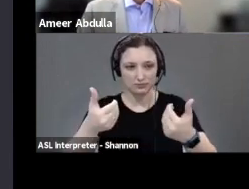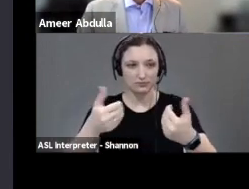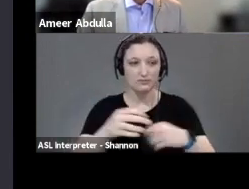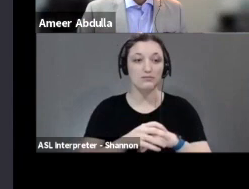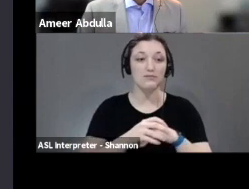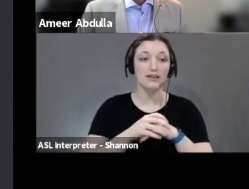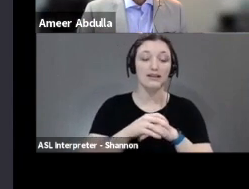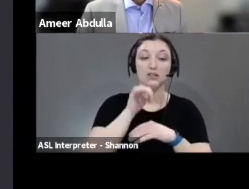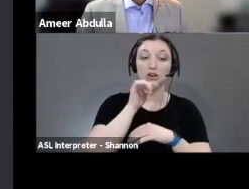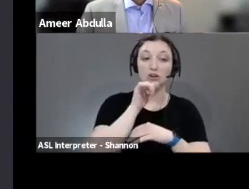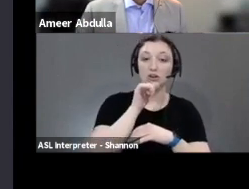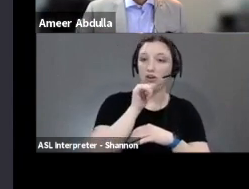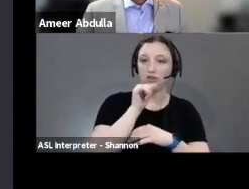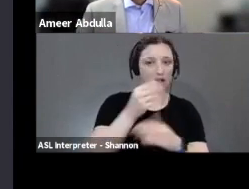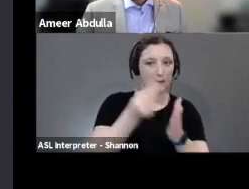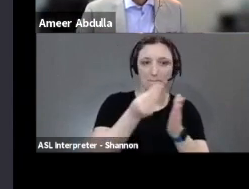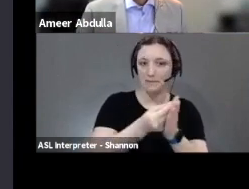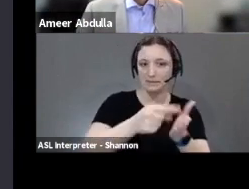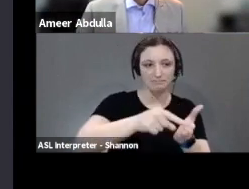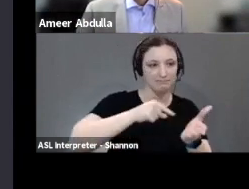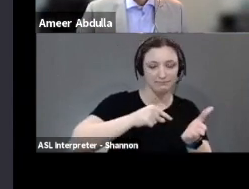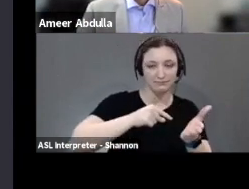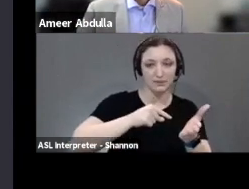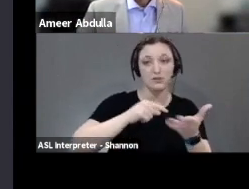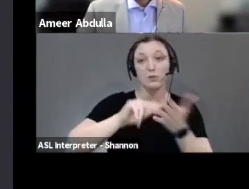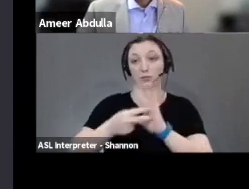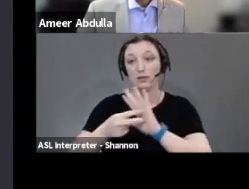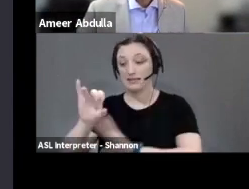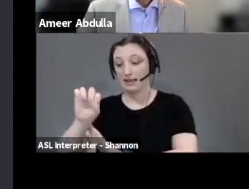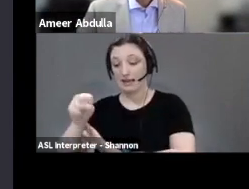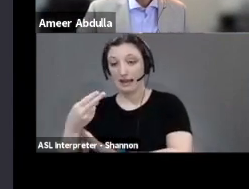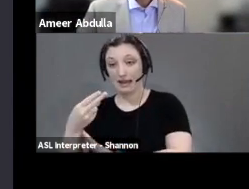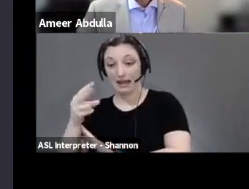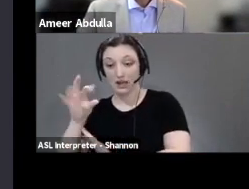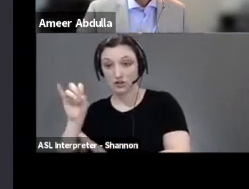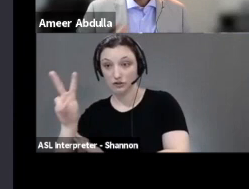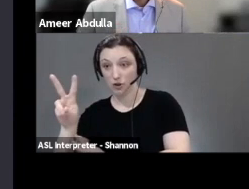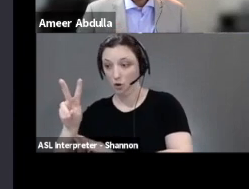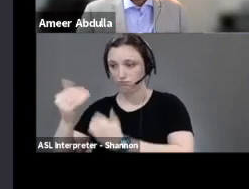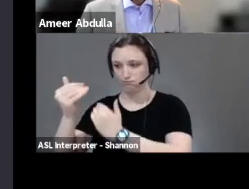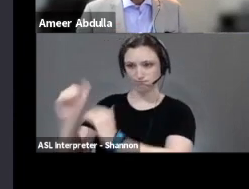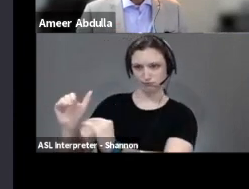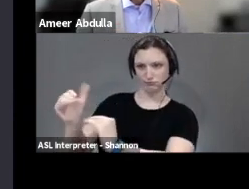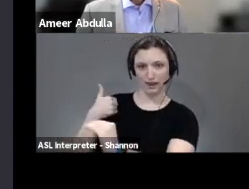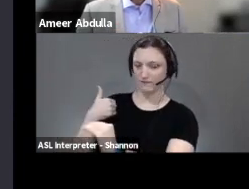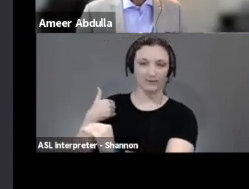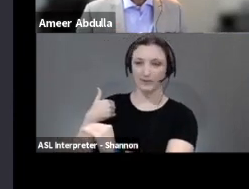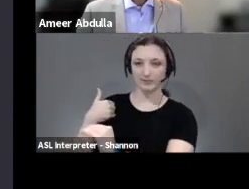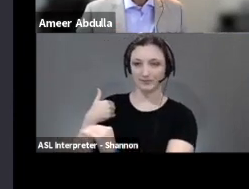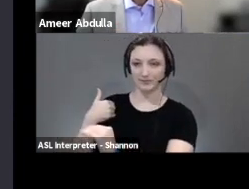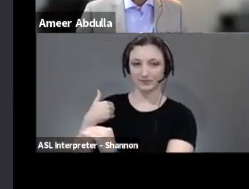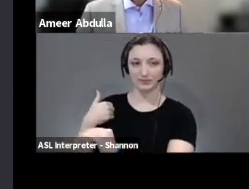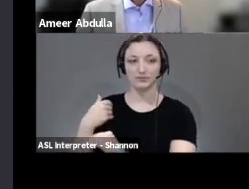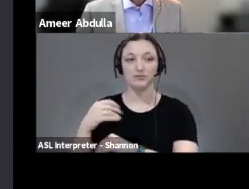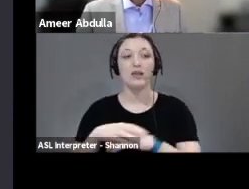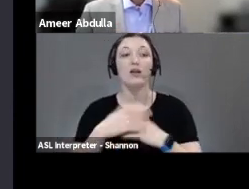far fewer restrictions on your cash flow, and so it might be a very flexible form of compensation that you can use. And there are some